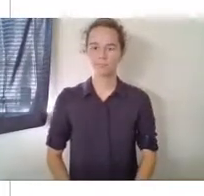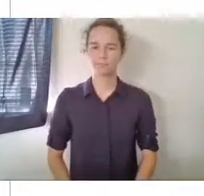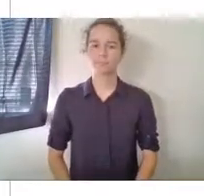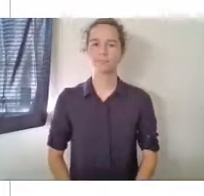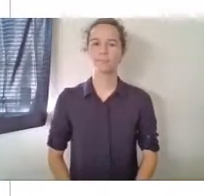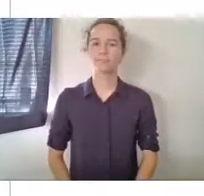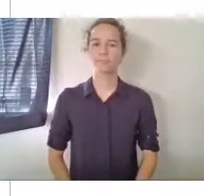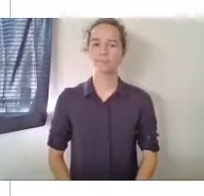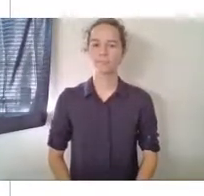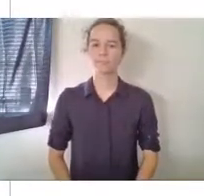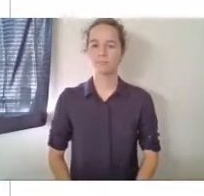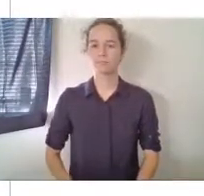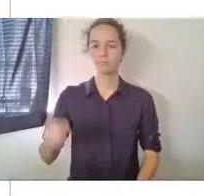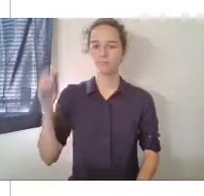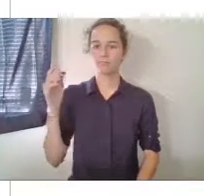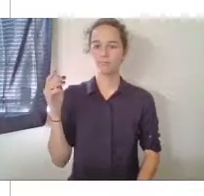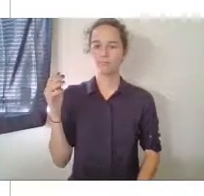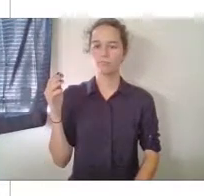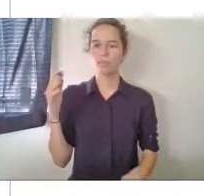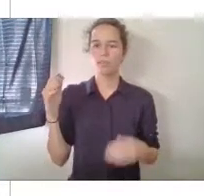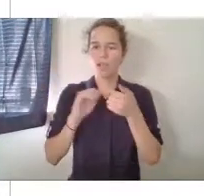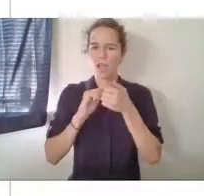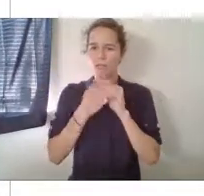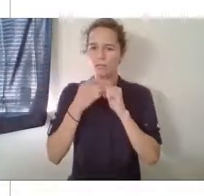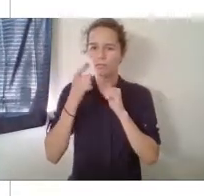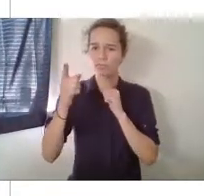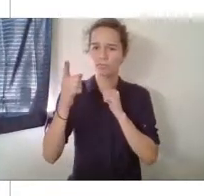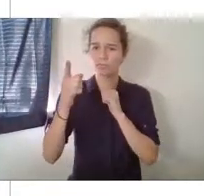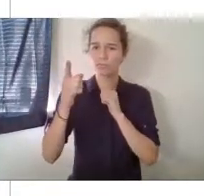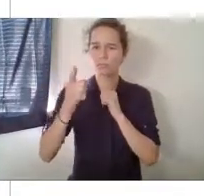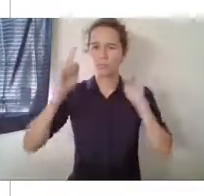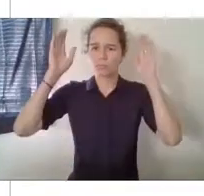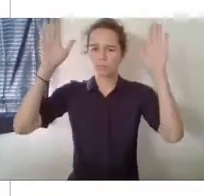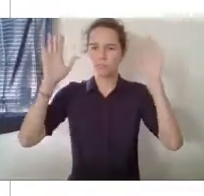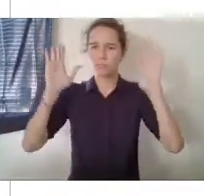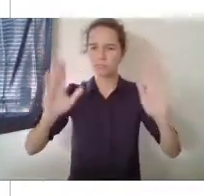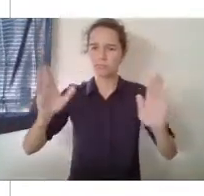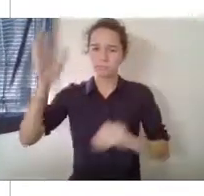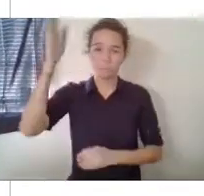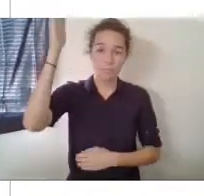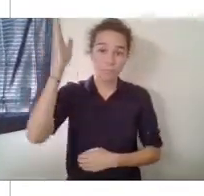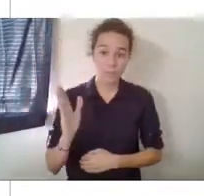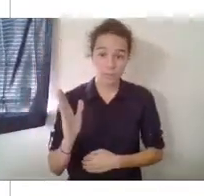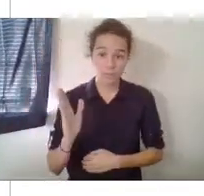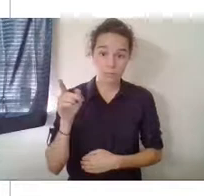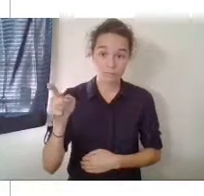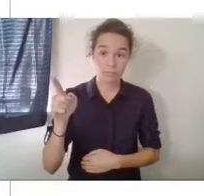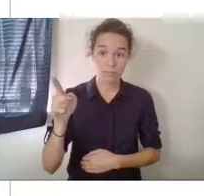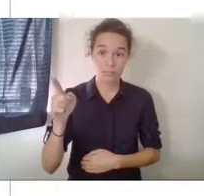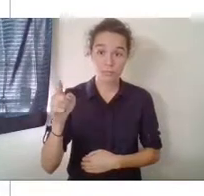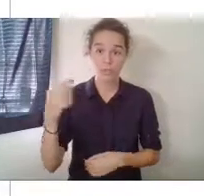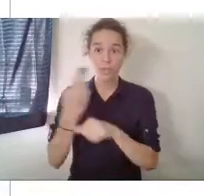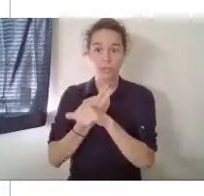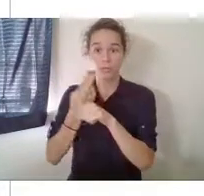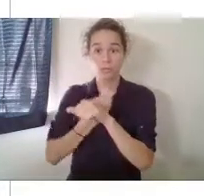one an exceptional presenter? Is it flashy visuals? Is it the tone of voice?